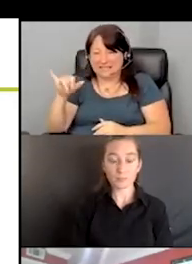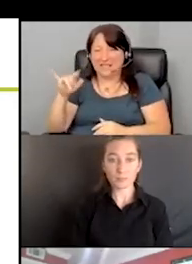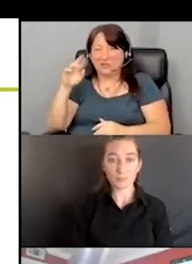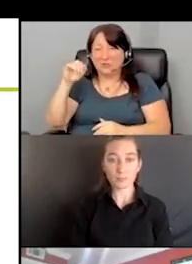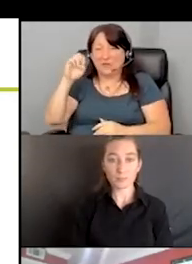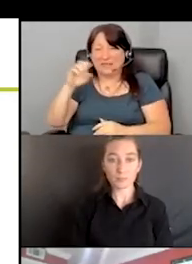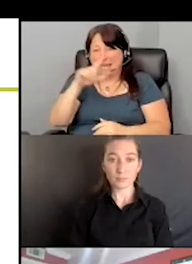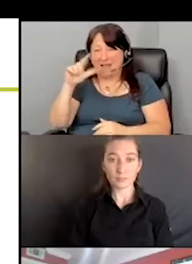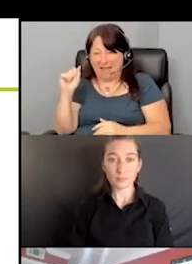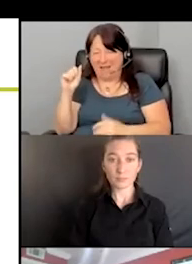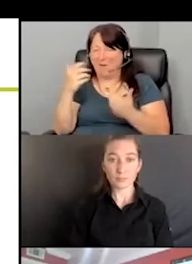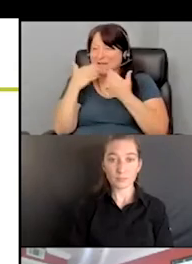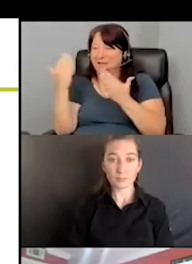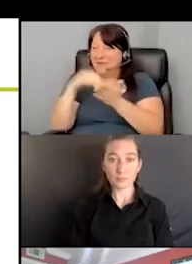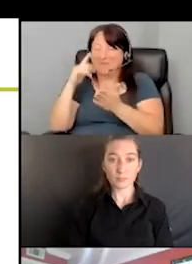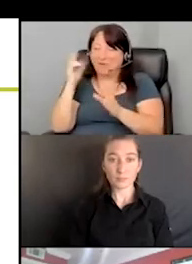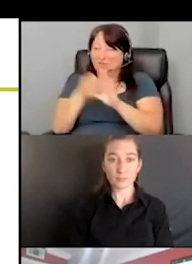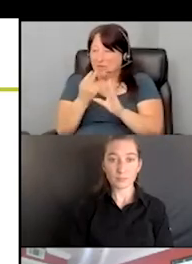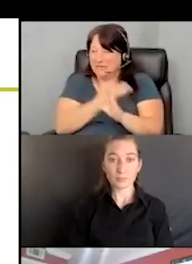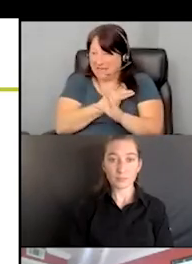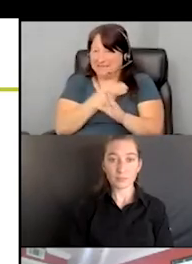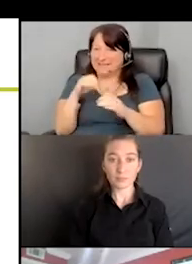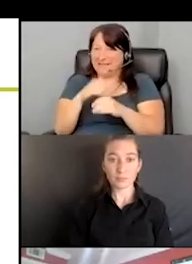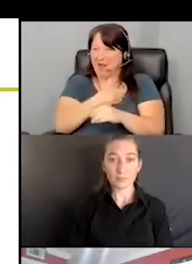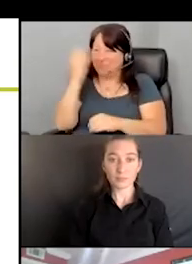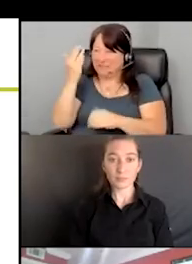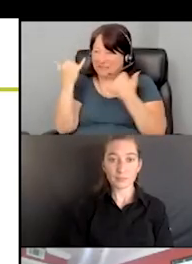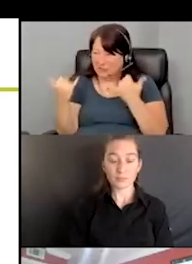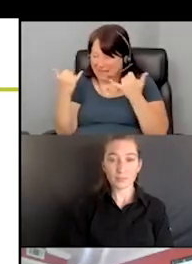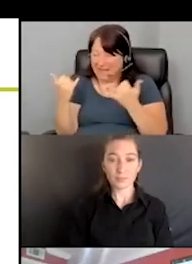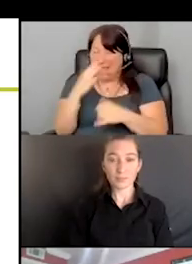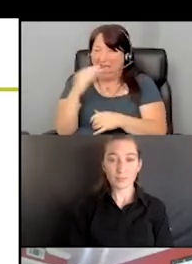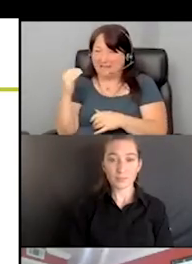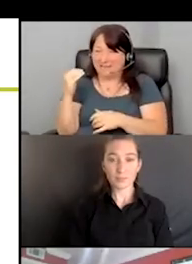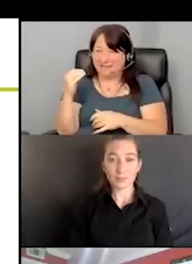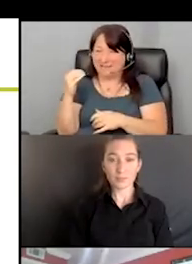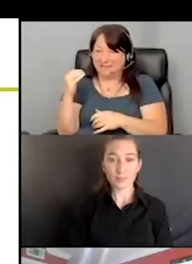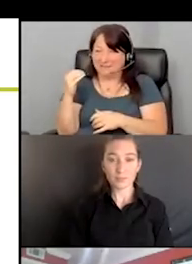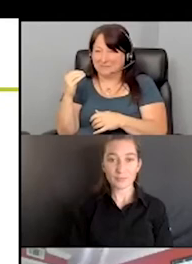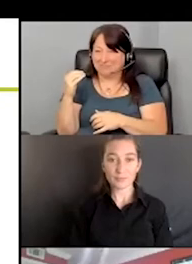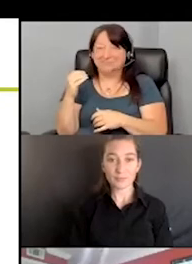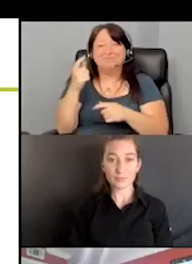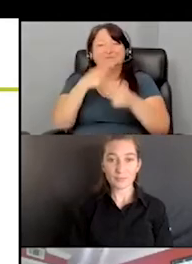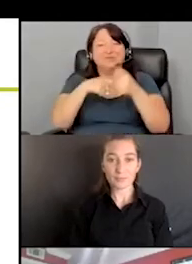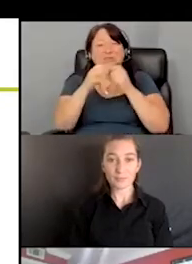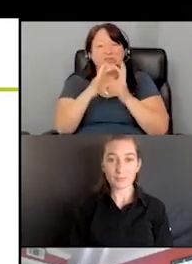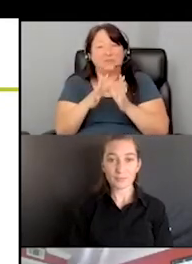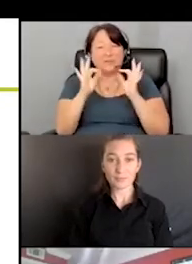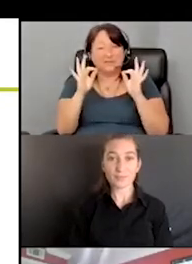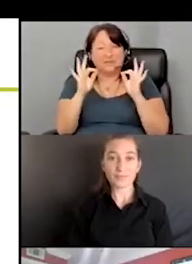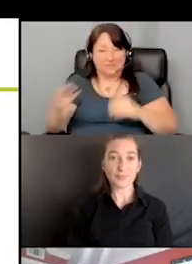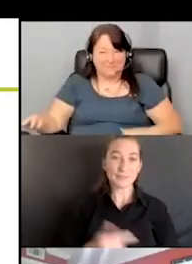again very much for joining us in our presentation today. And I just wondered, who came up with that